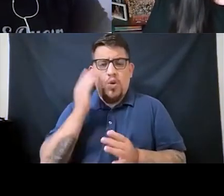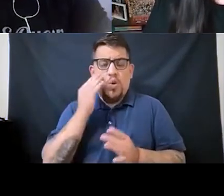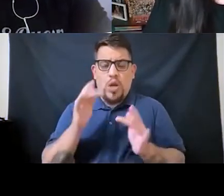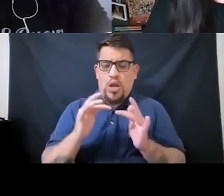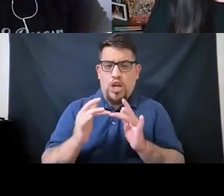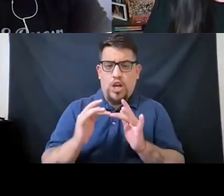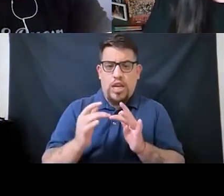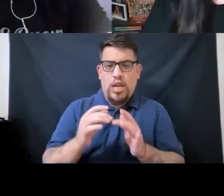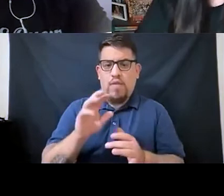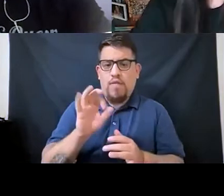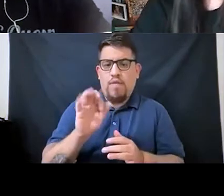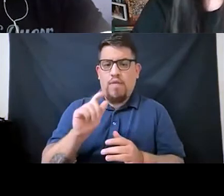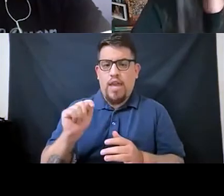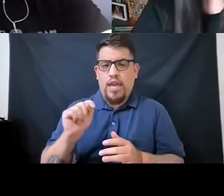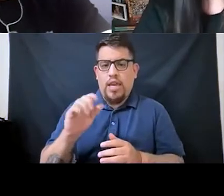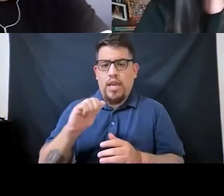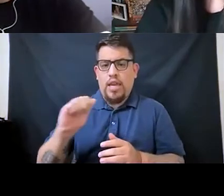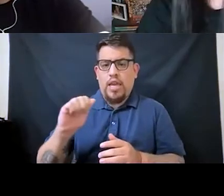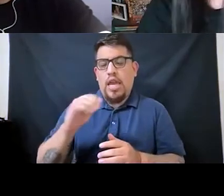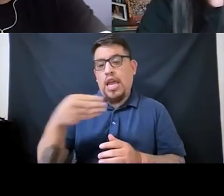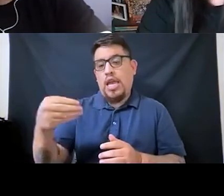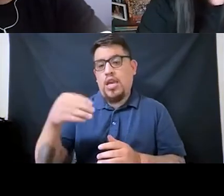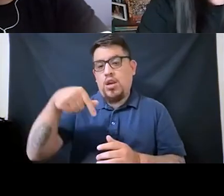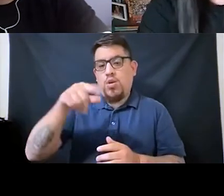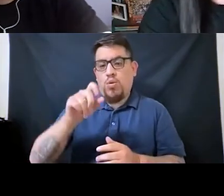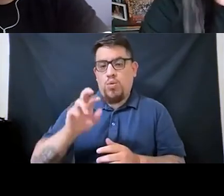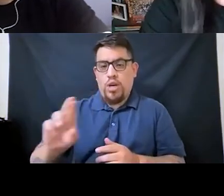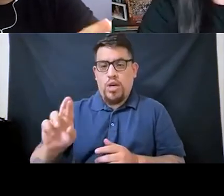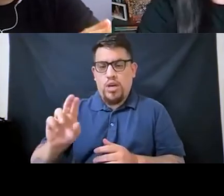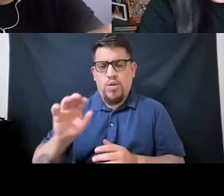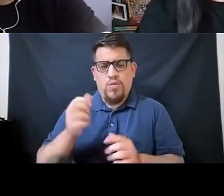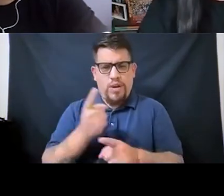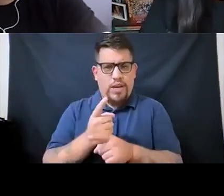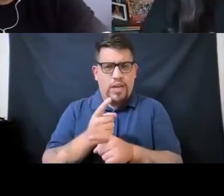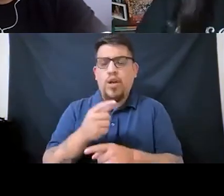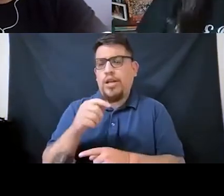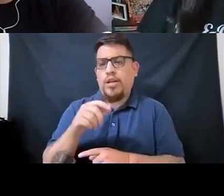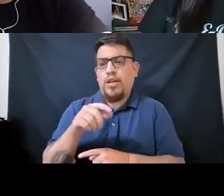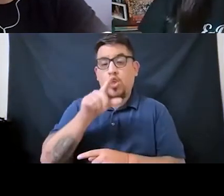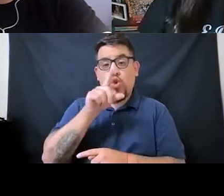right? Right. And then our social media handle for, for Twitter,